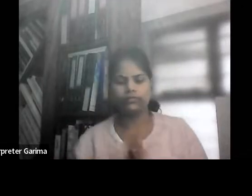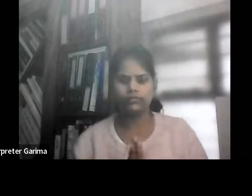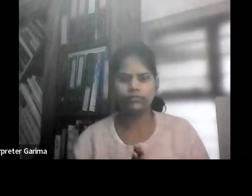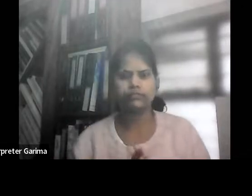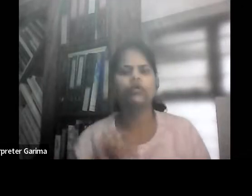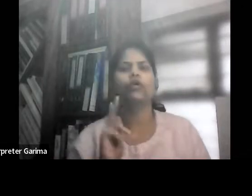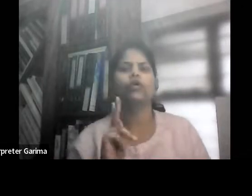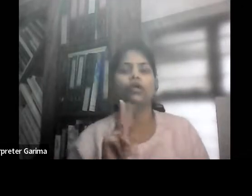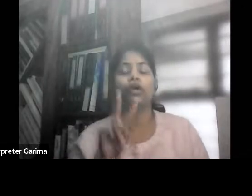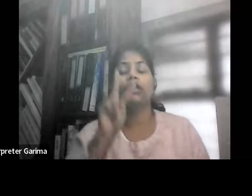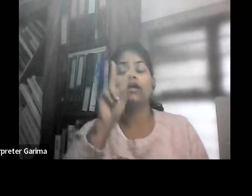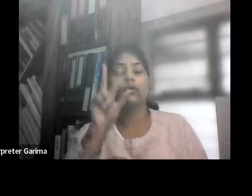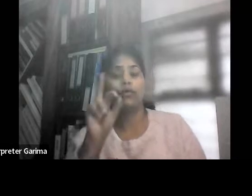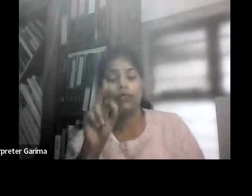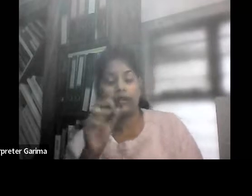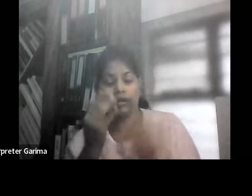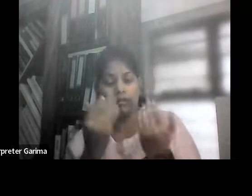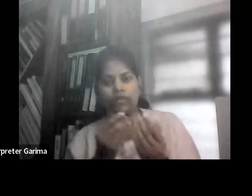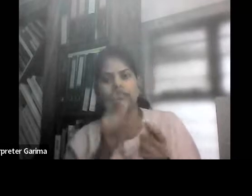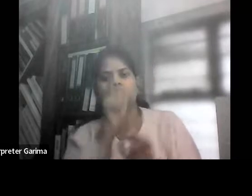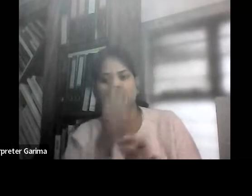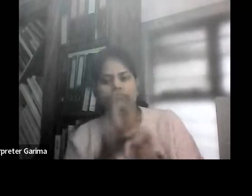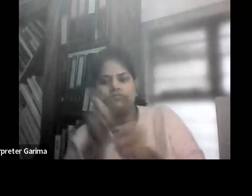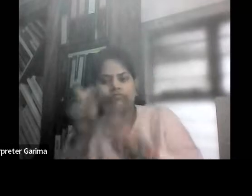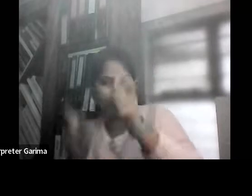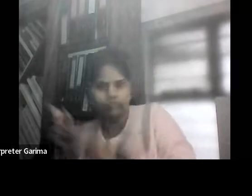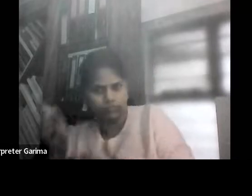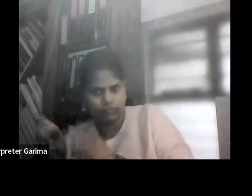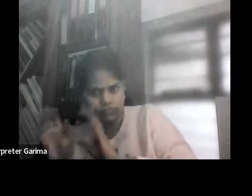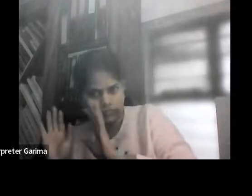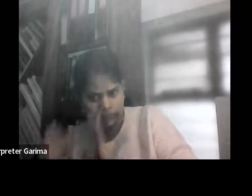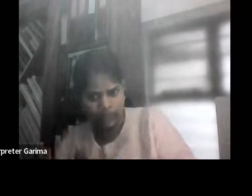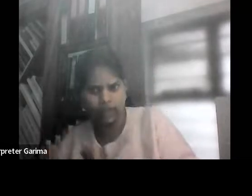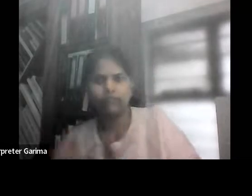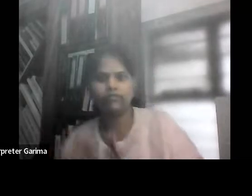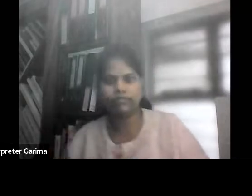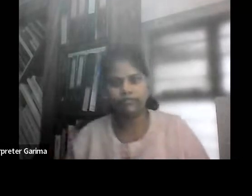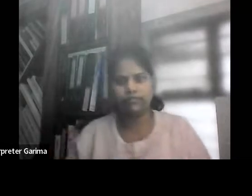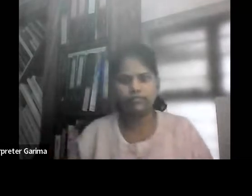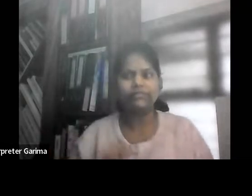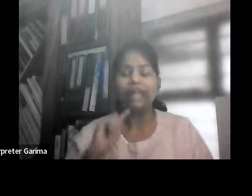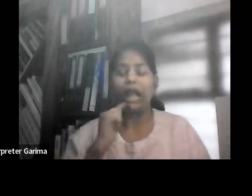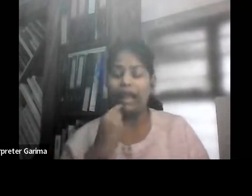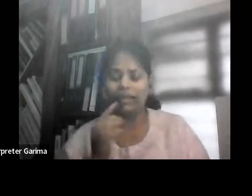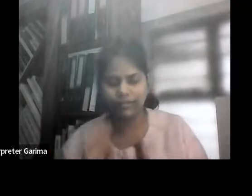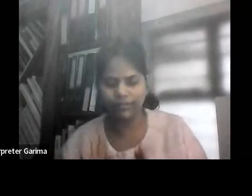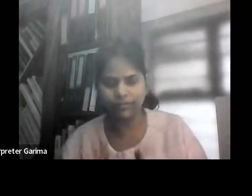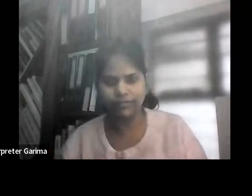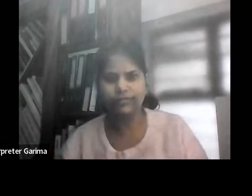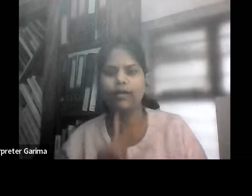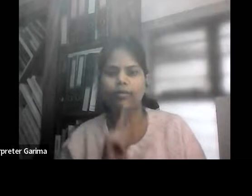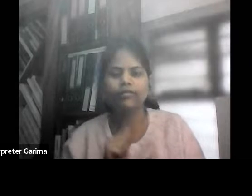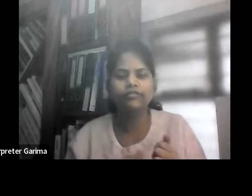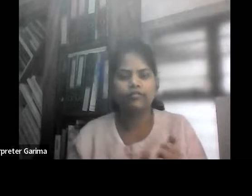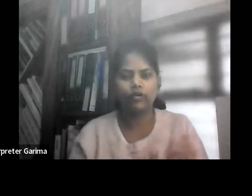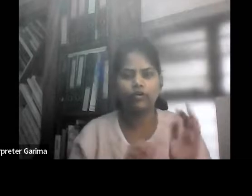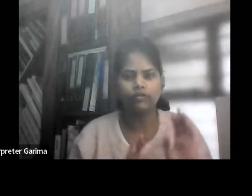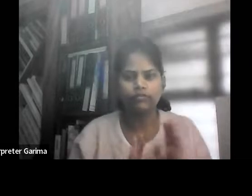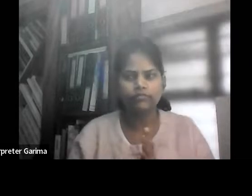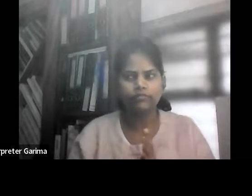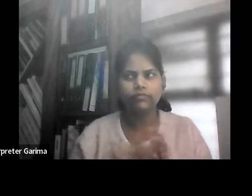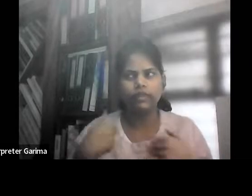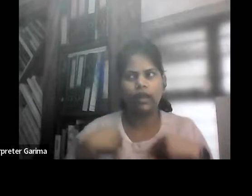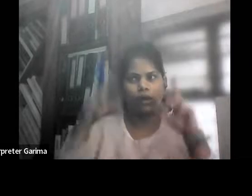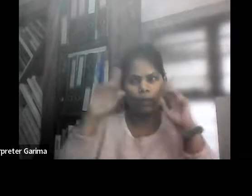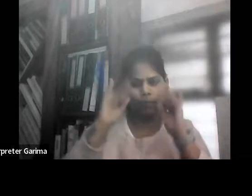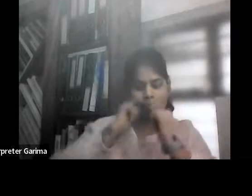minutes for each presenter, a liberal 20 minutes, not a strict 20 minutes. Okay. And at the end of it, I think we'll have enough